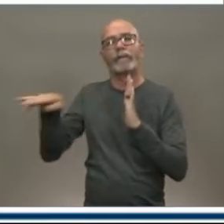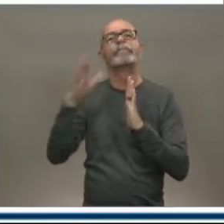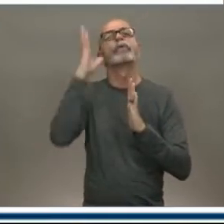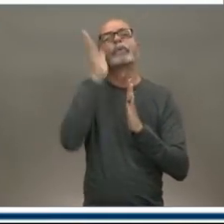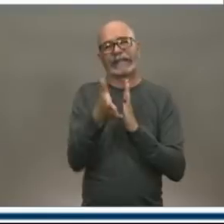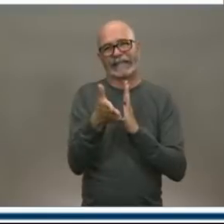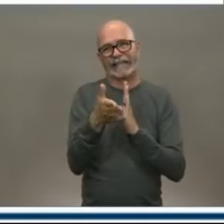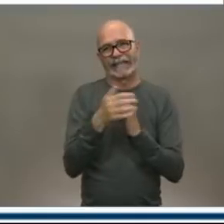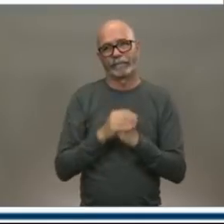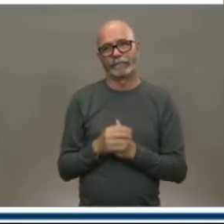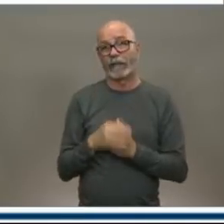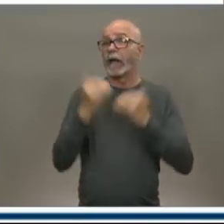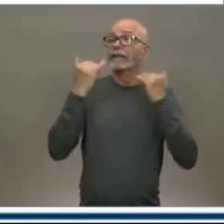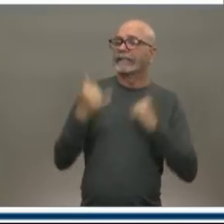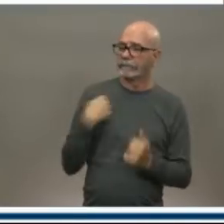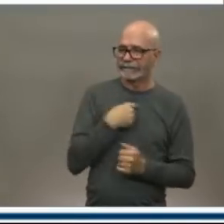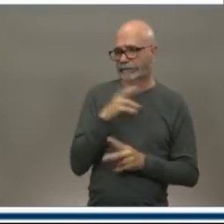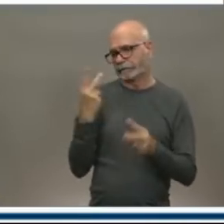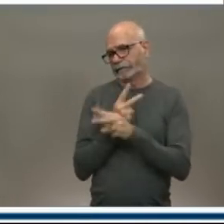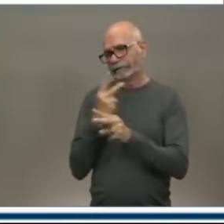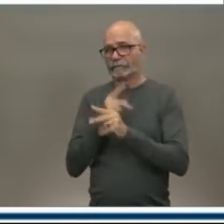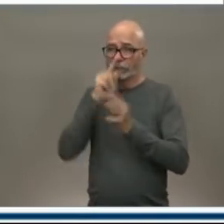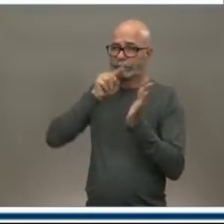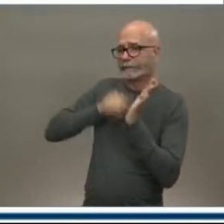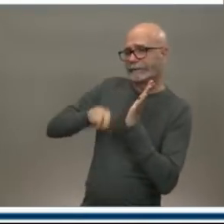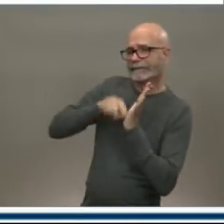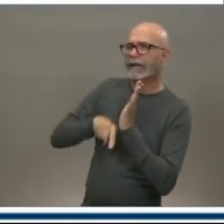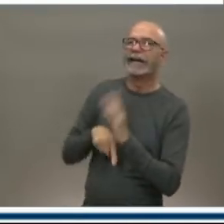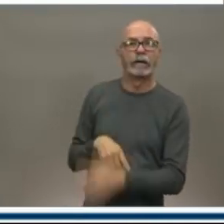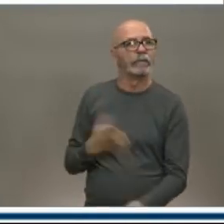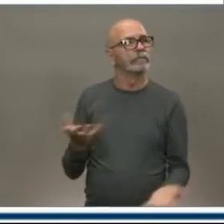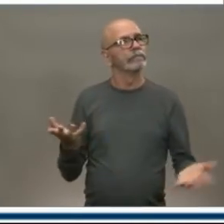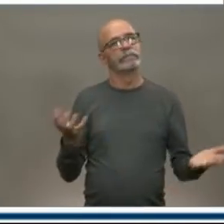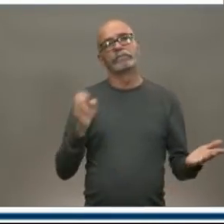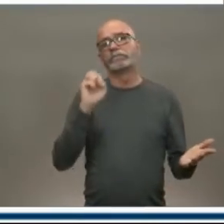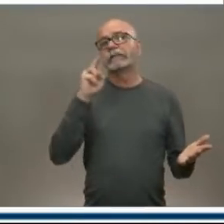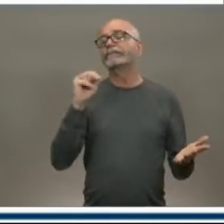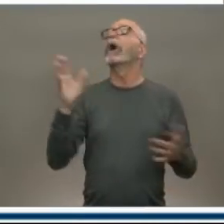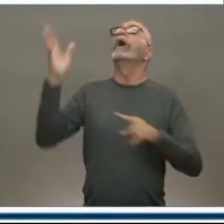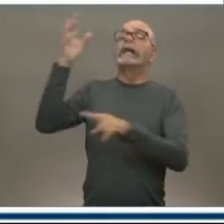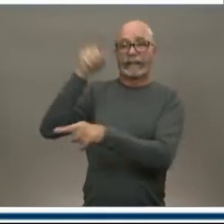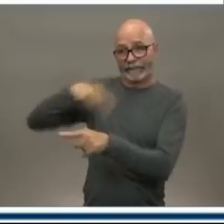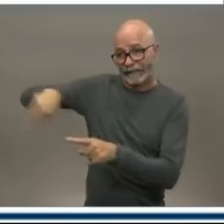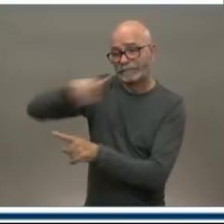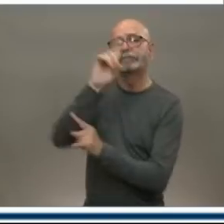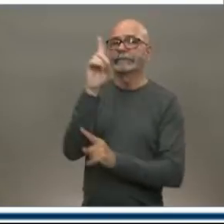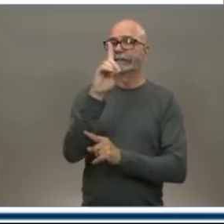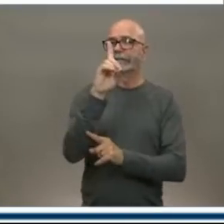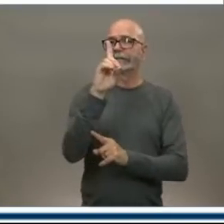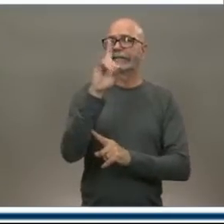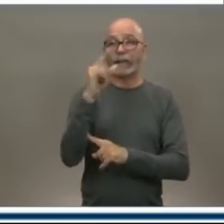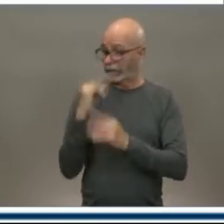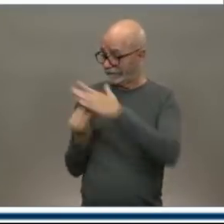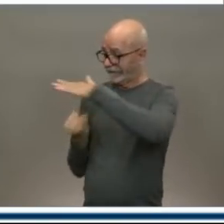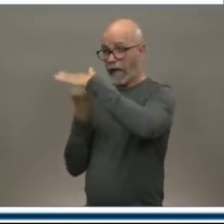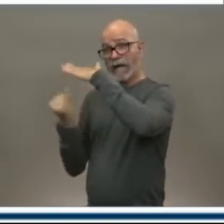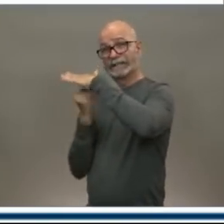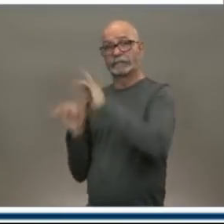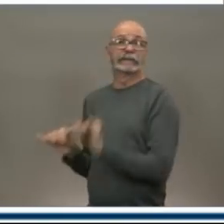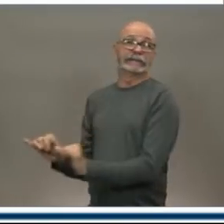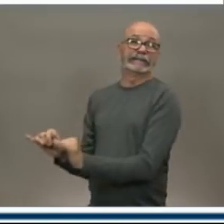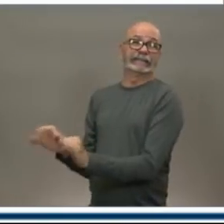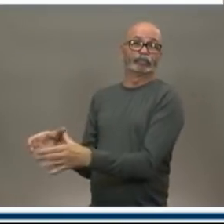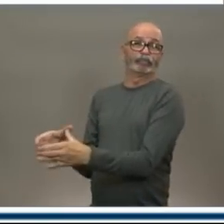these cases, it's encouraging to see that in almost all cases, the people who were required to be quarantining were